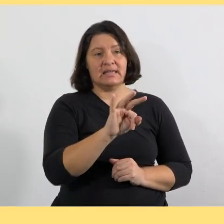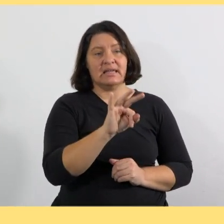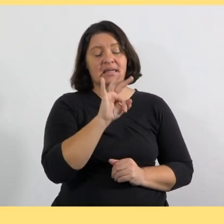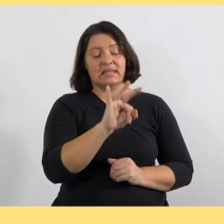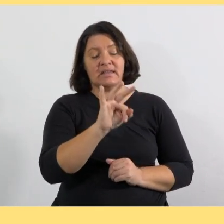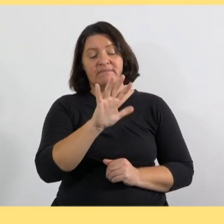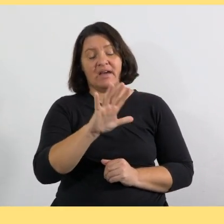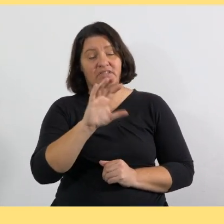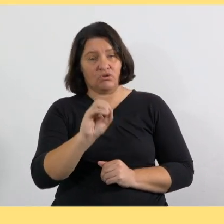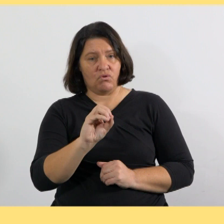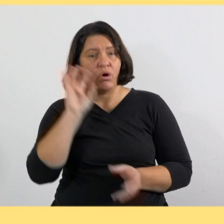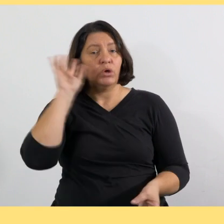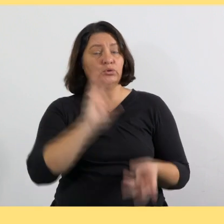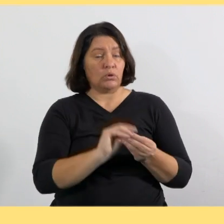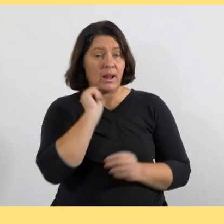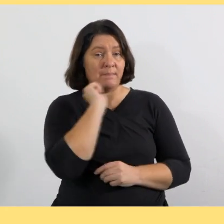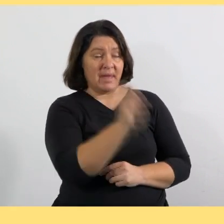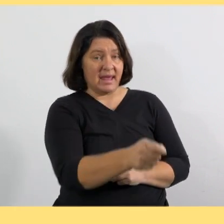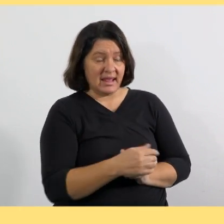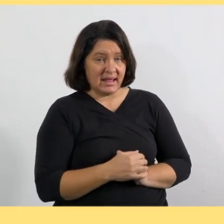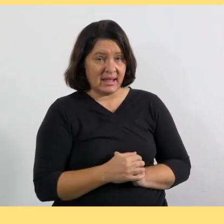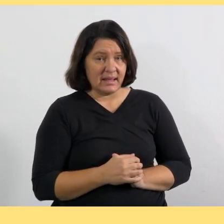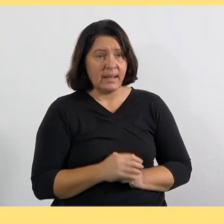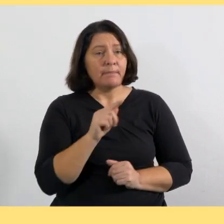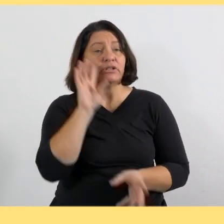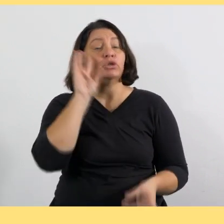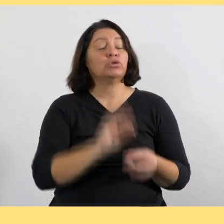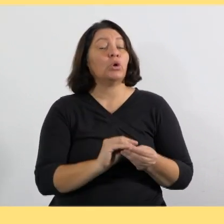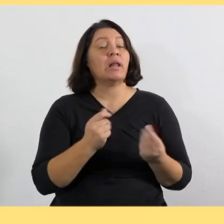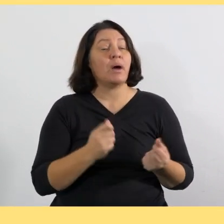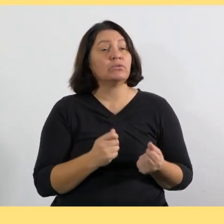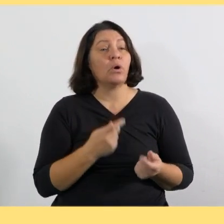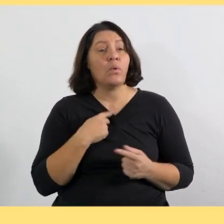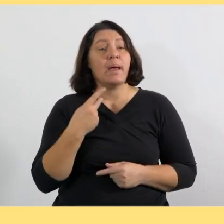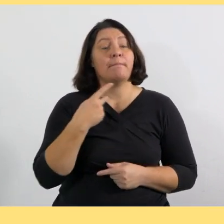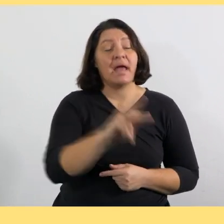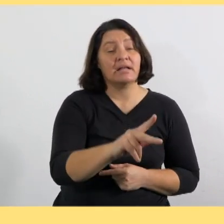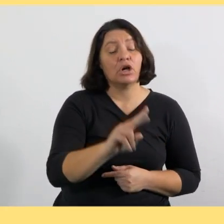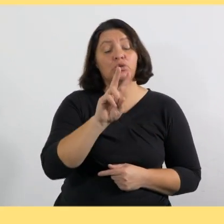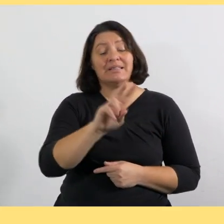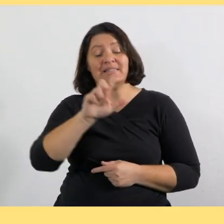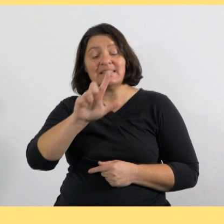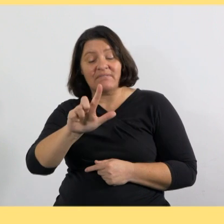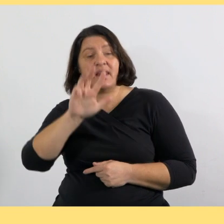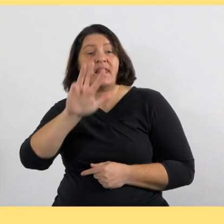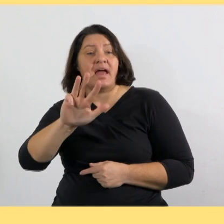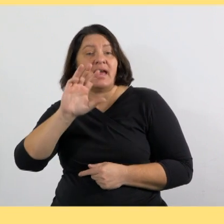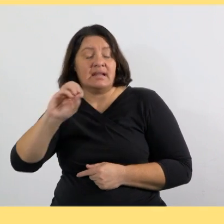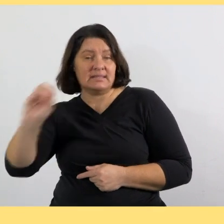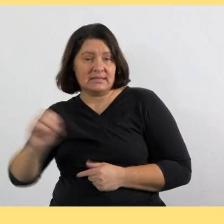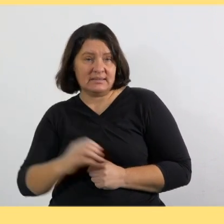63,350. This is the total amount that we have paid. But of this total amount, we have paid